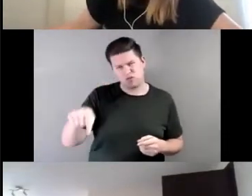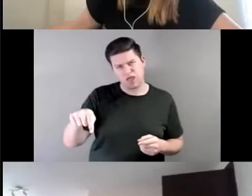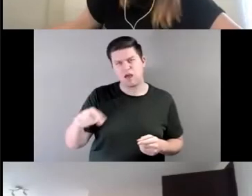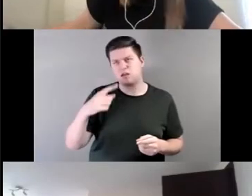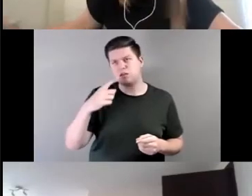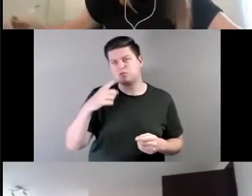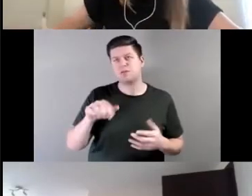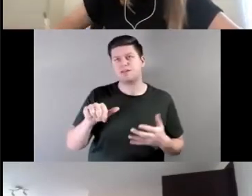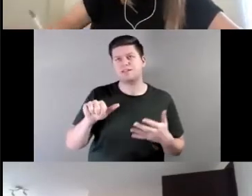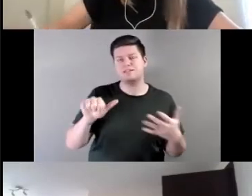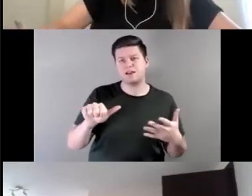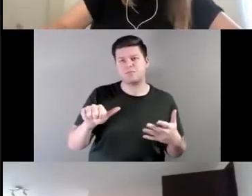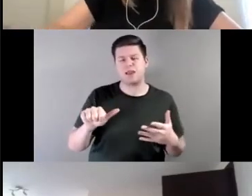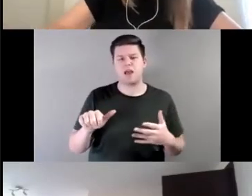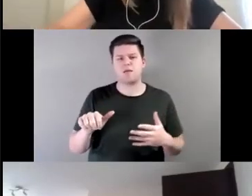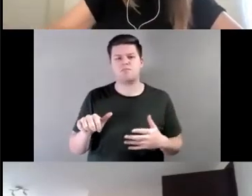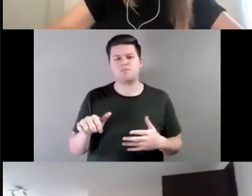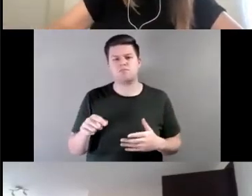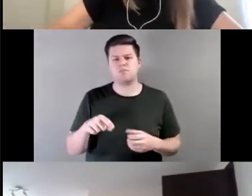concession.